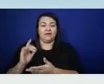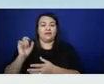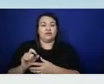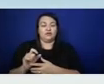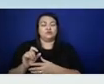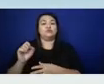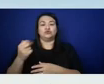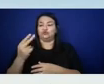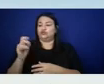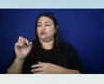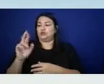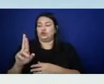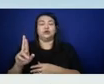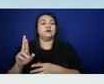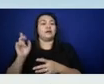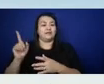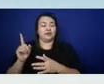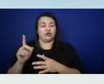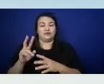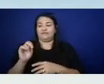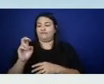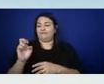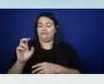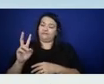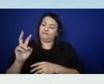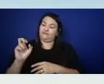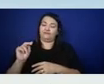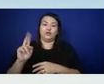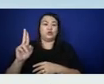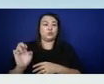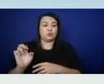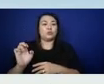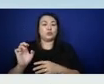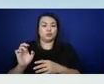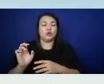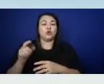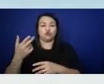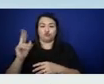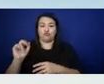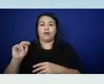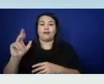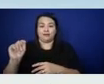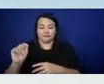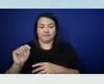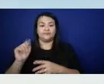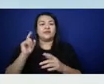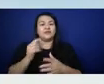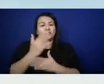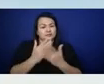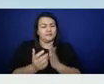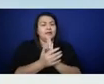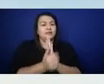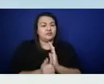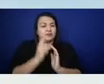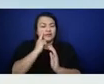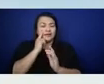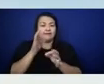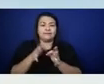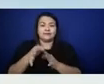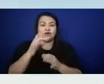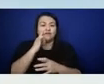They've been closed for a year, literally today, basically, or this week, and they need relief, and that's what